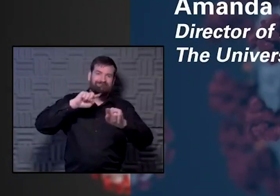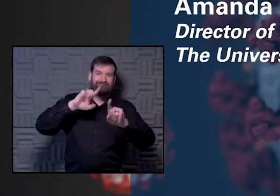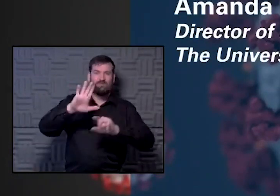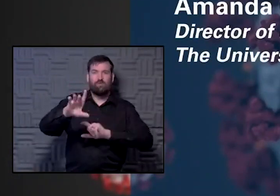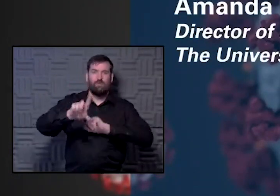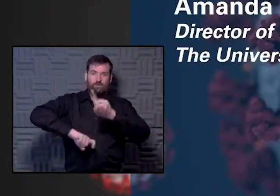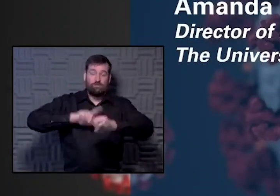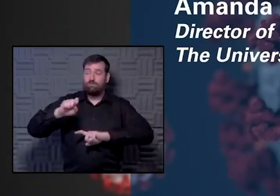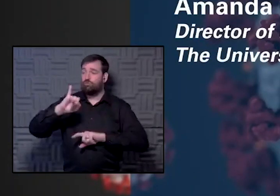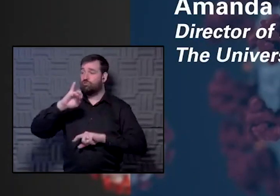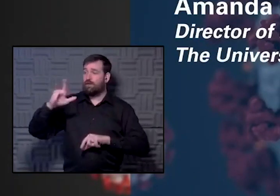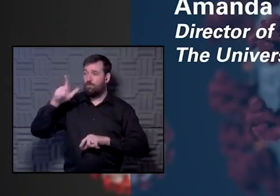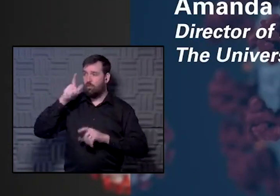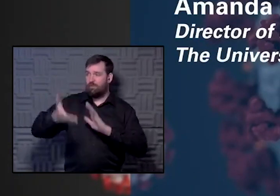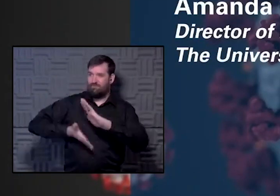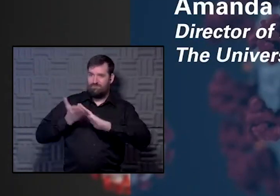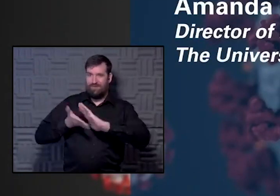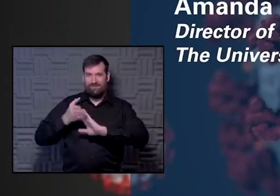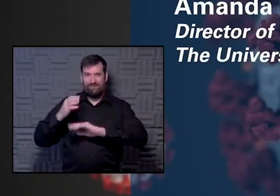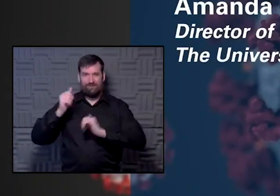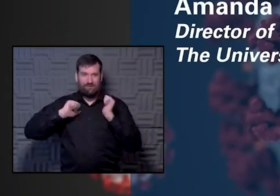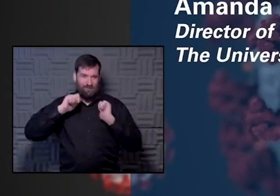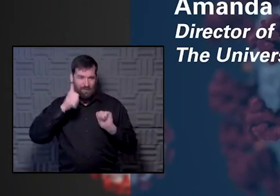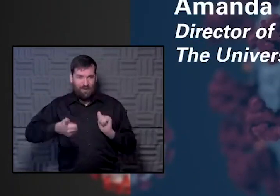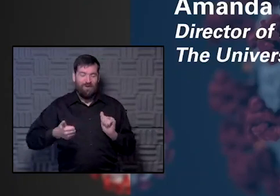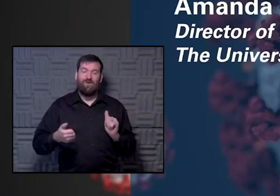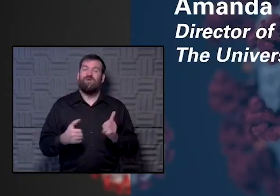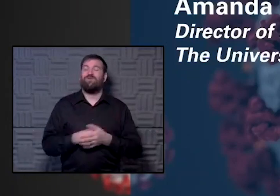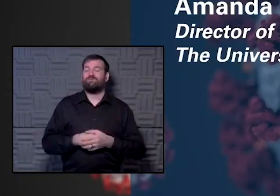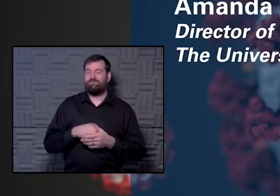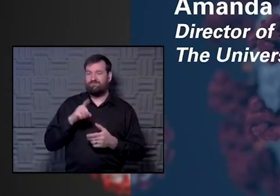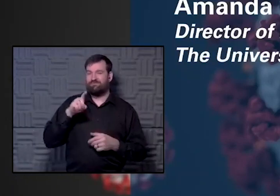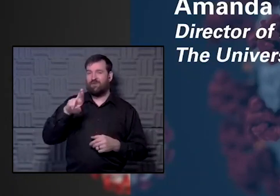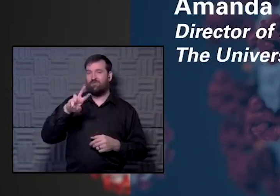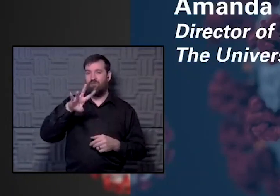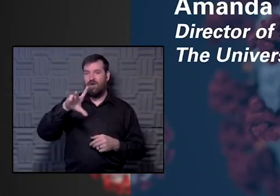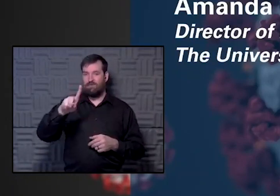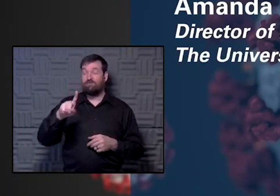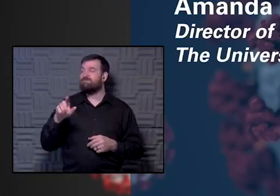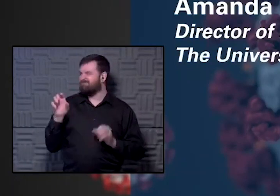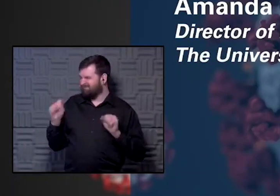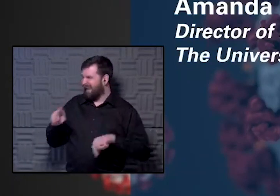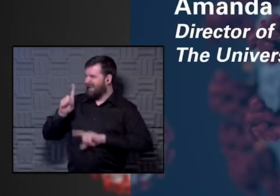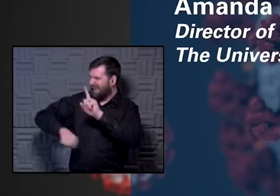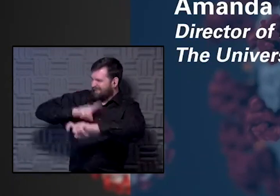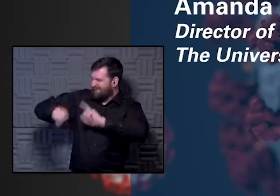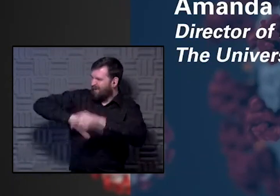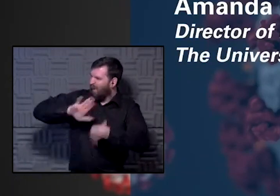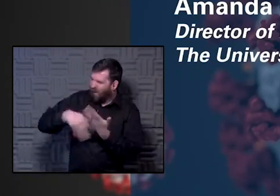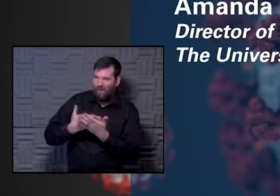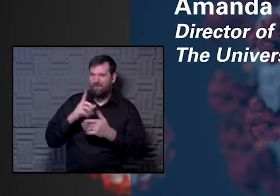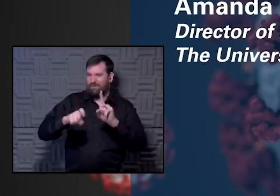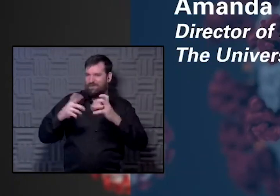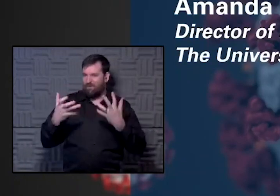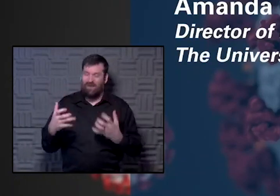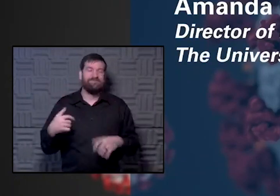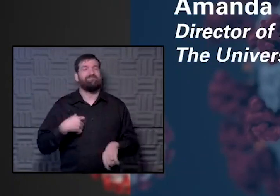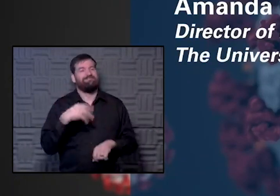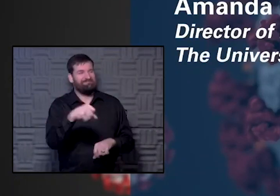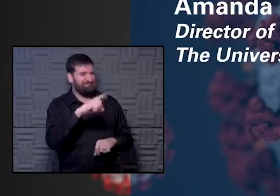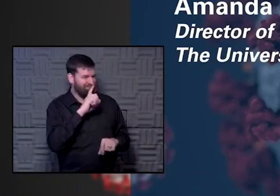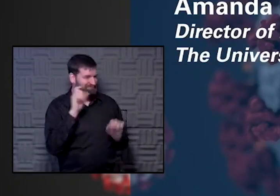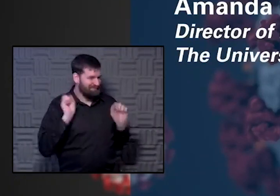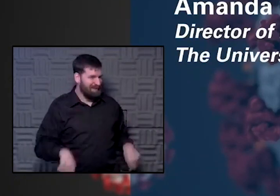think Jill will be running the show tomorrow. I have a program. Maybe. I think Dr. Wild is too. So we'll see And how I that can goes. ask all the questions I want. Yes, you